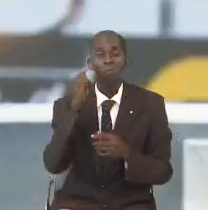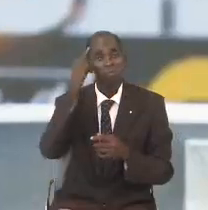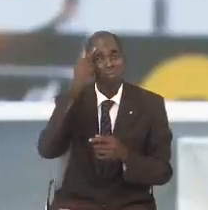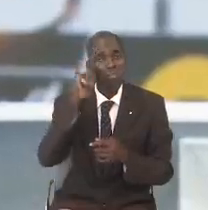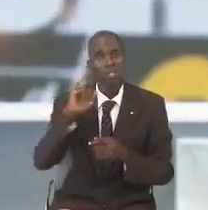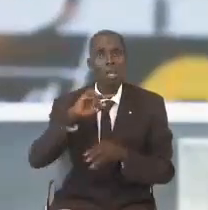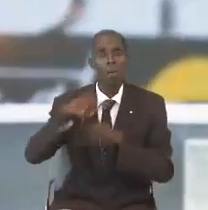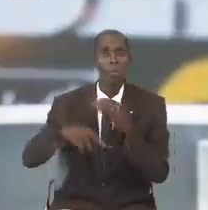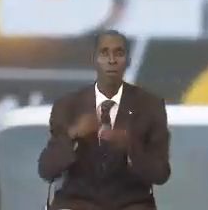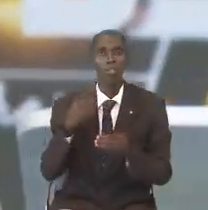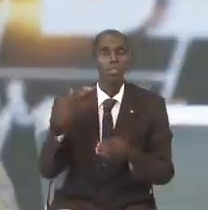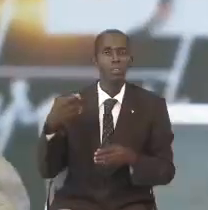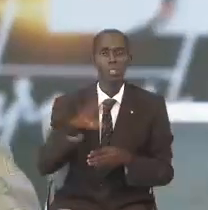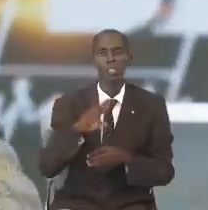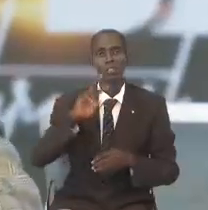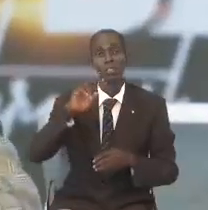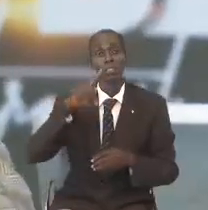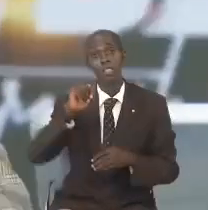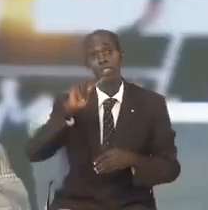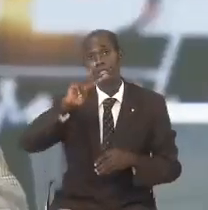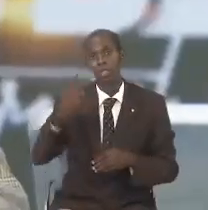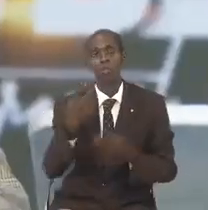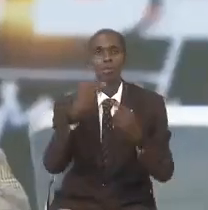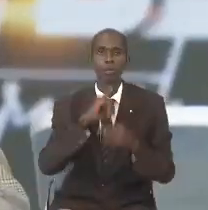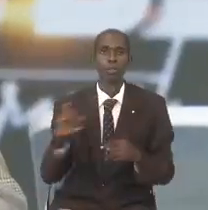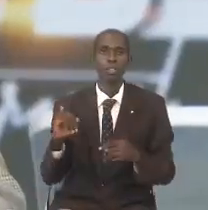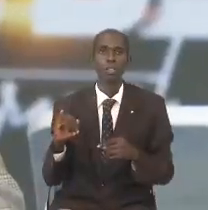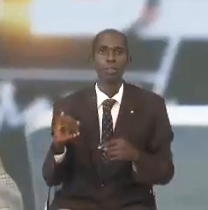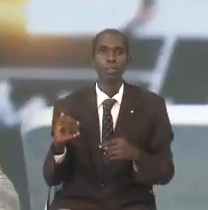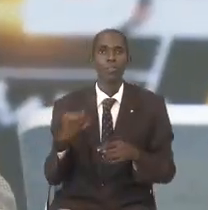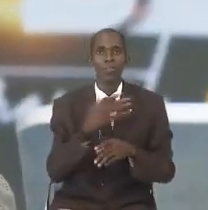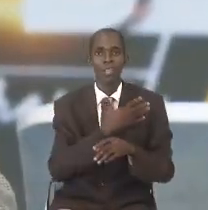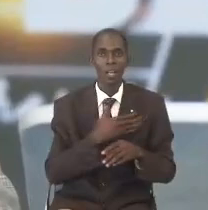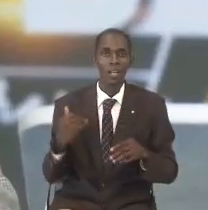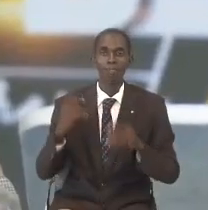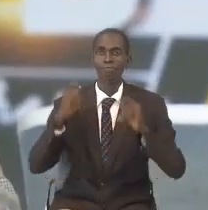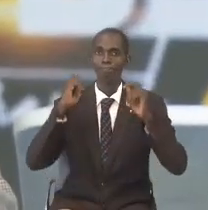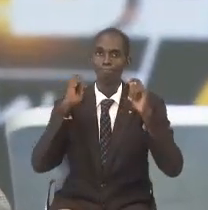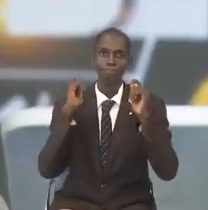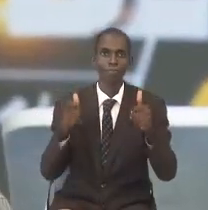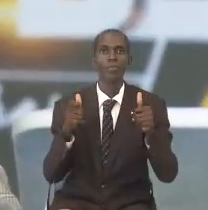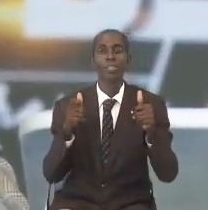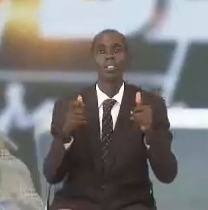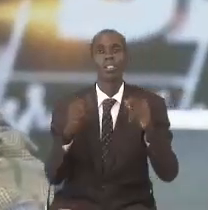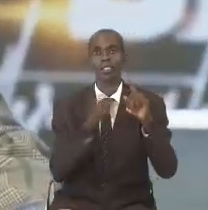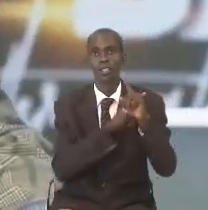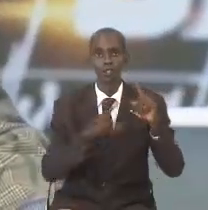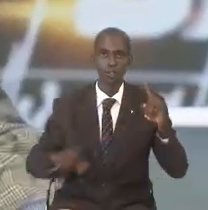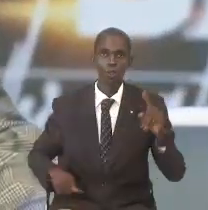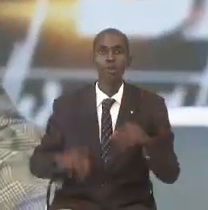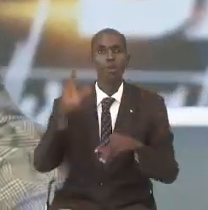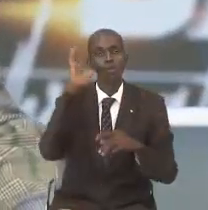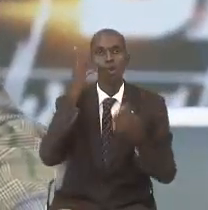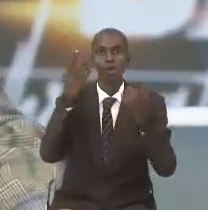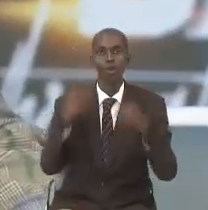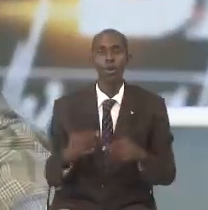second coming. And suddenly, the Lord will come. And because that was not in